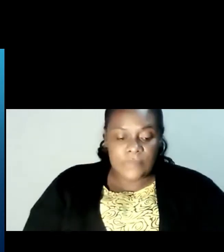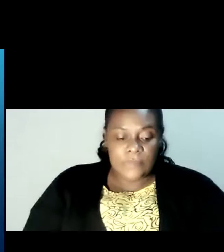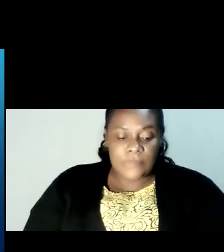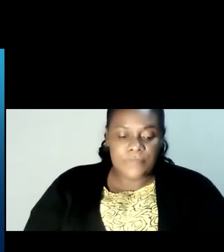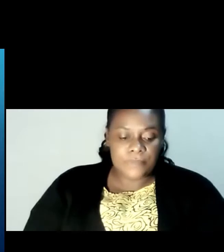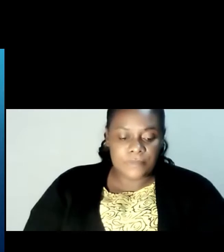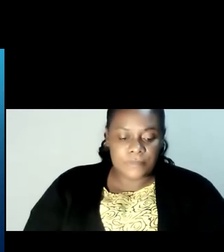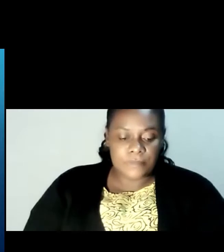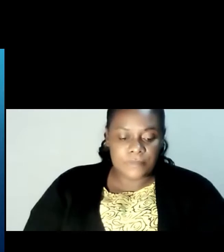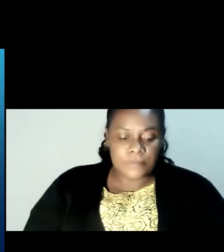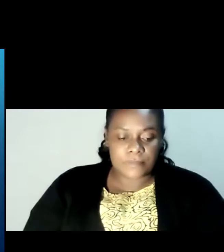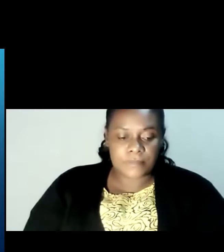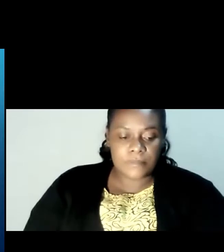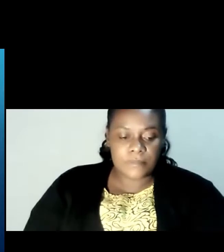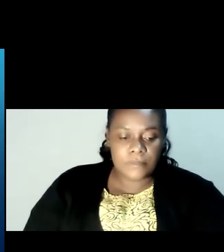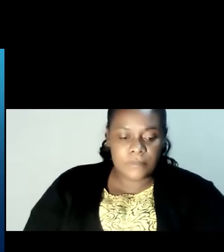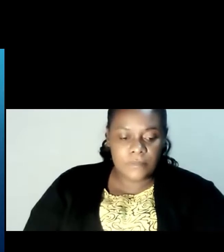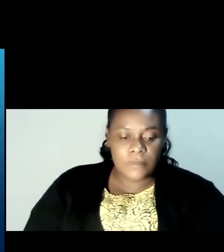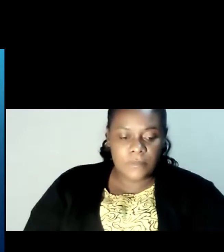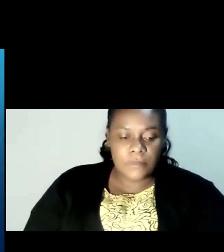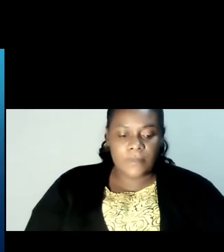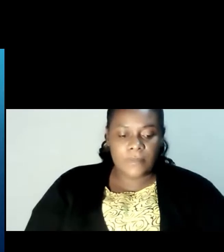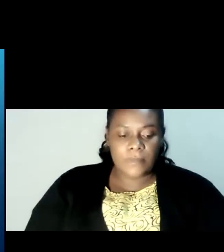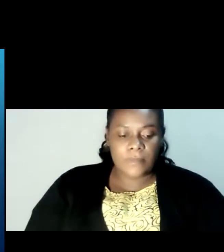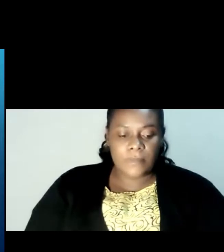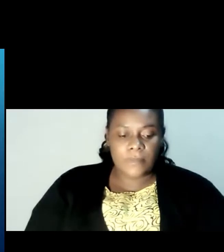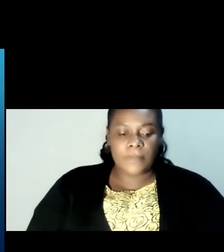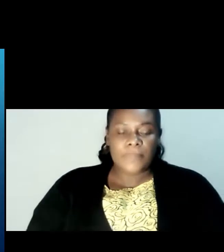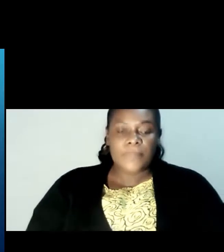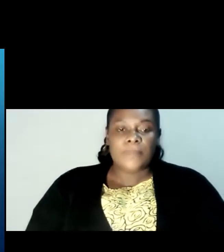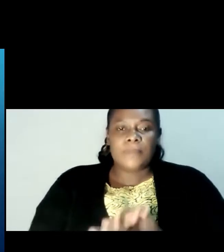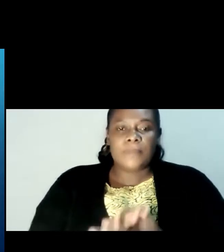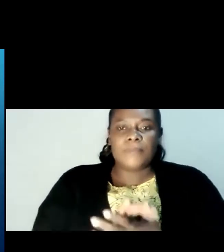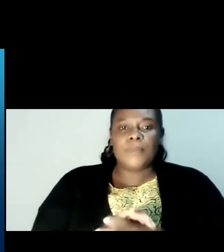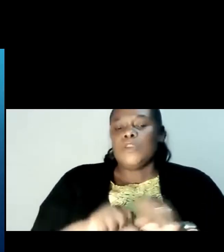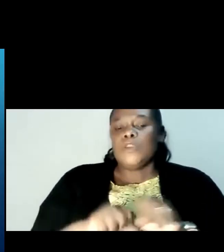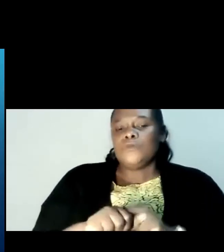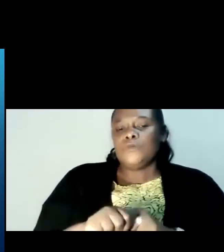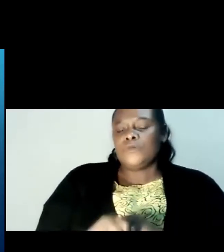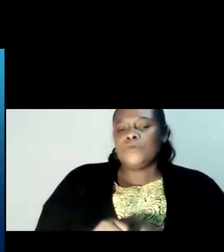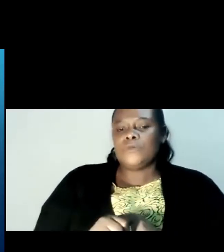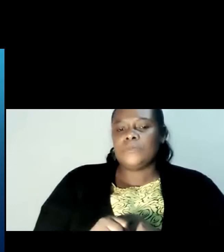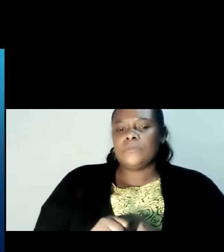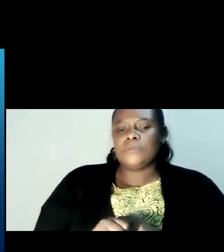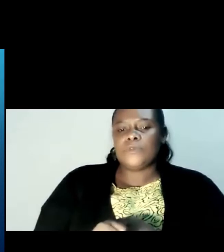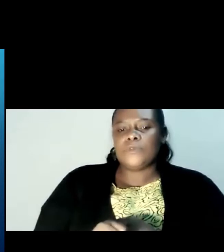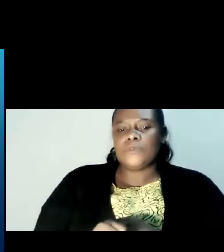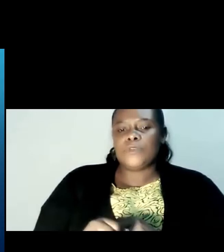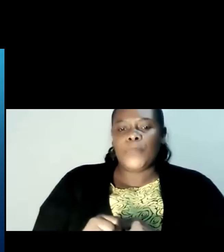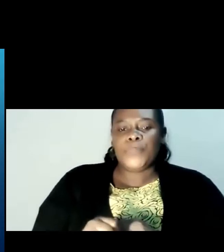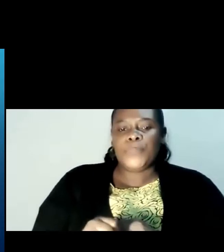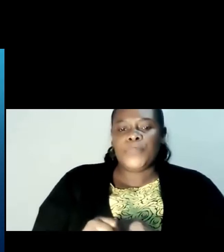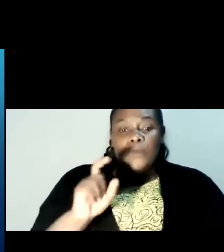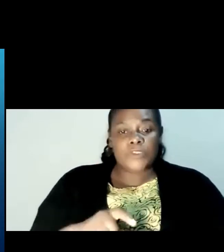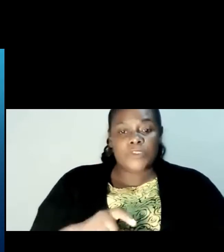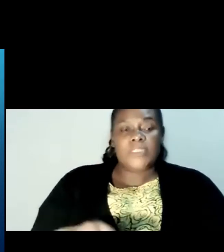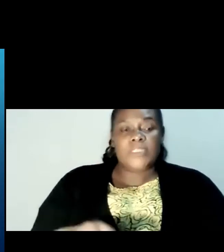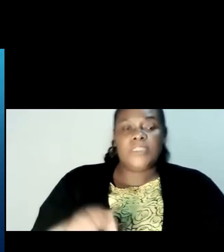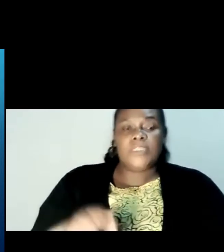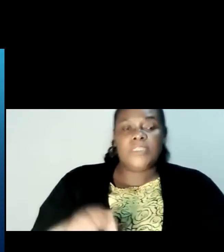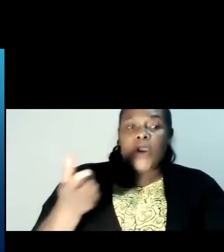25% of our plate should be some form of healthy protein, like fish or chicken,